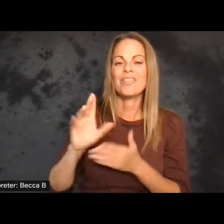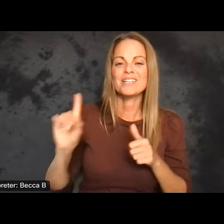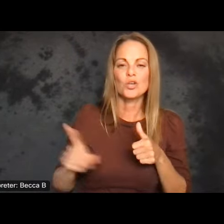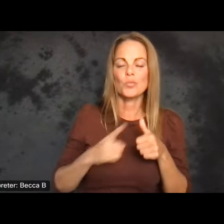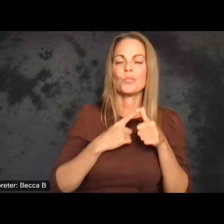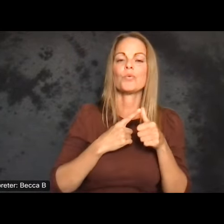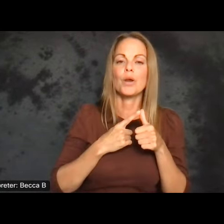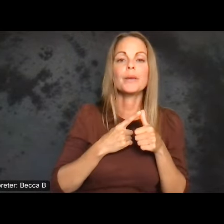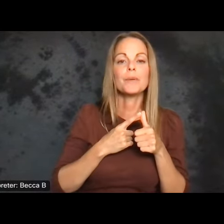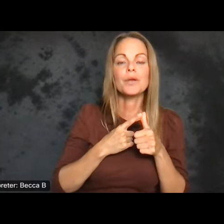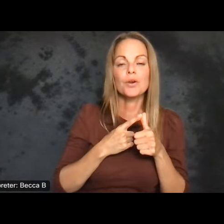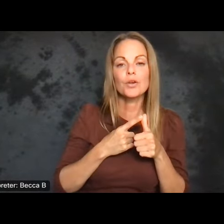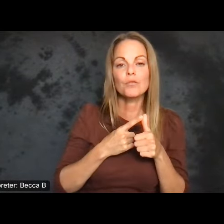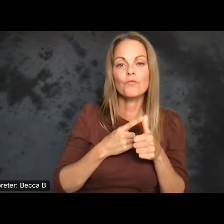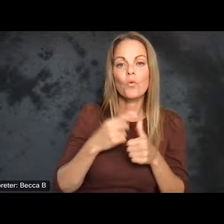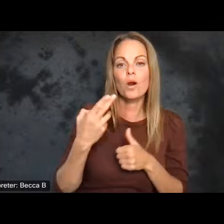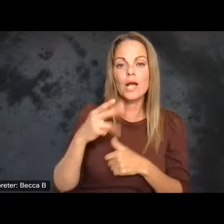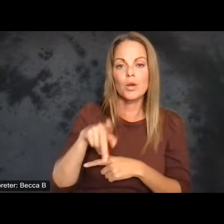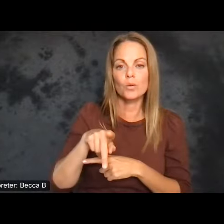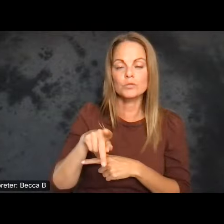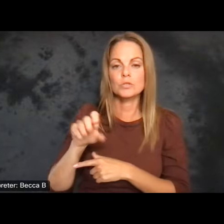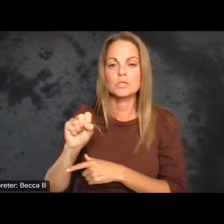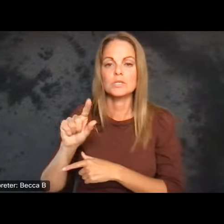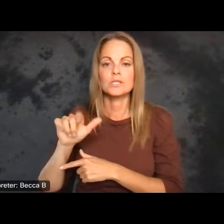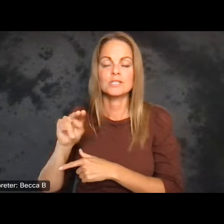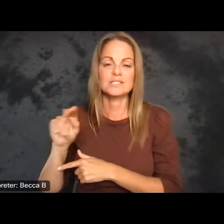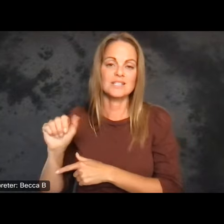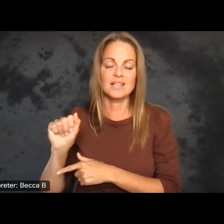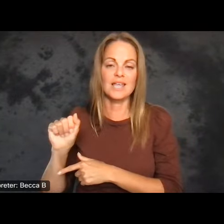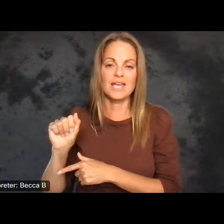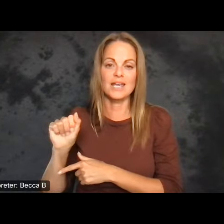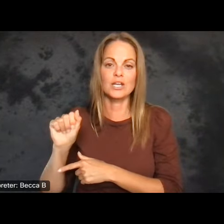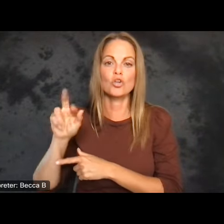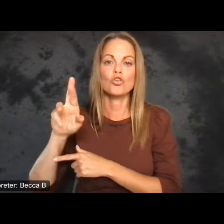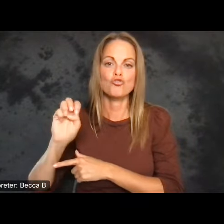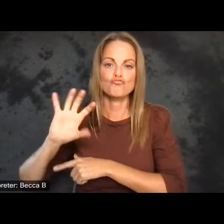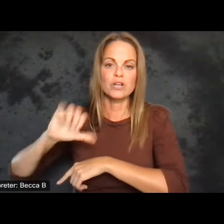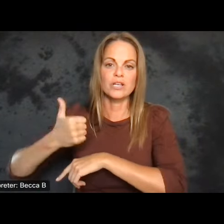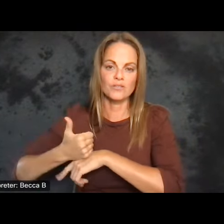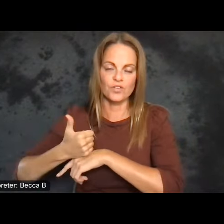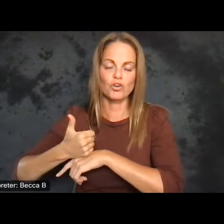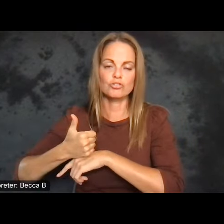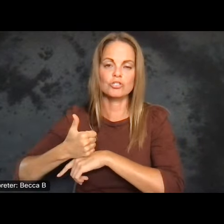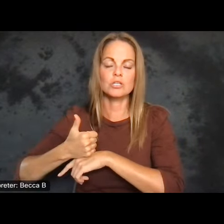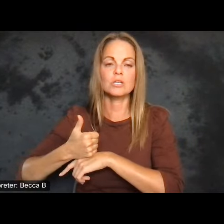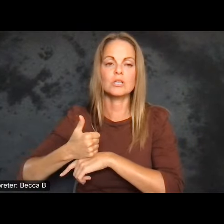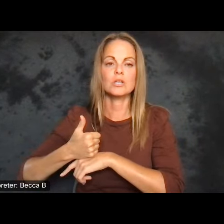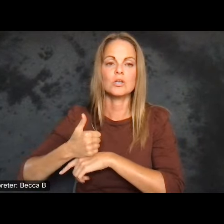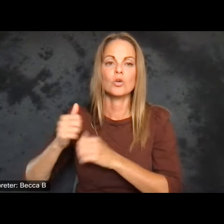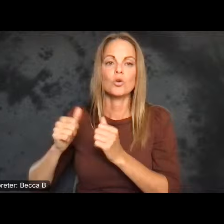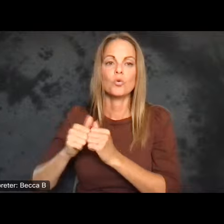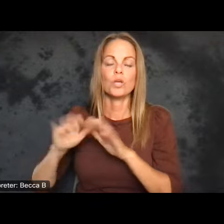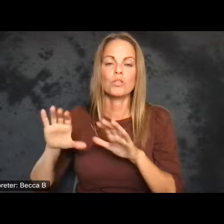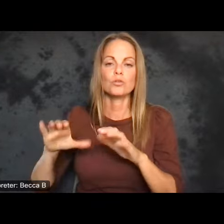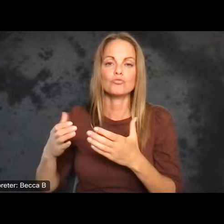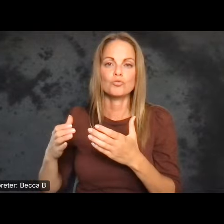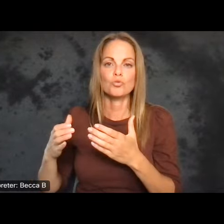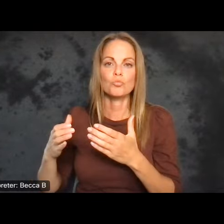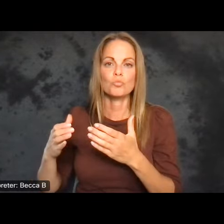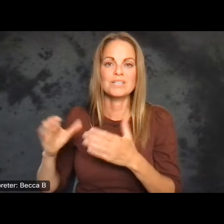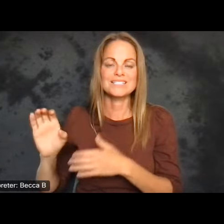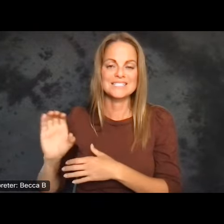patrol. The Salina campus reconfiguration of the Salina campus reconfiguration with Troop